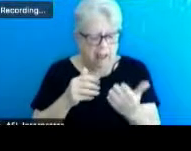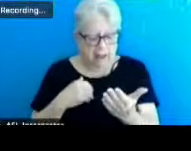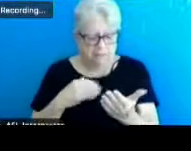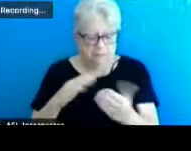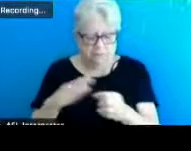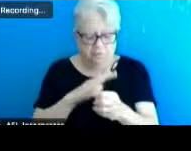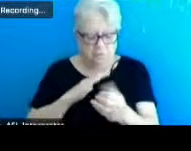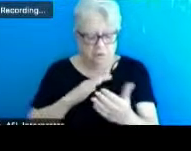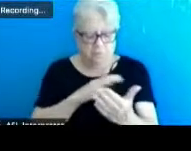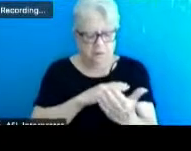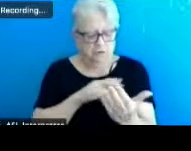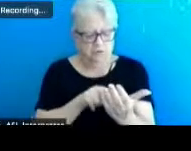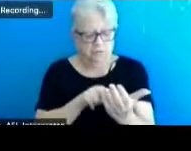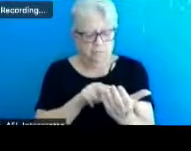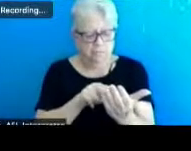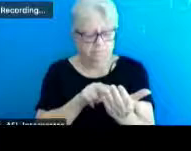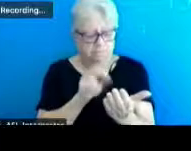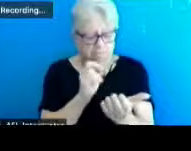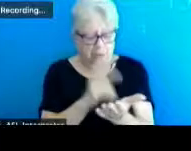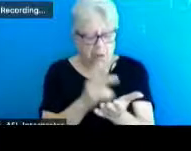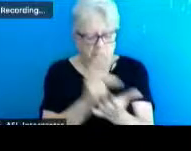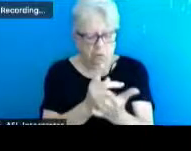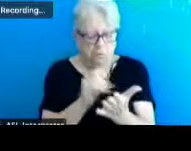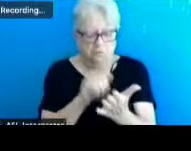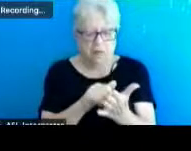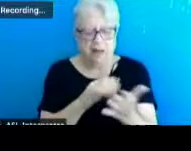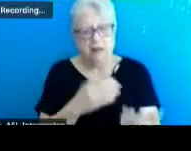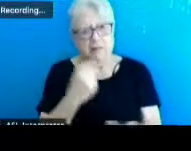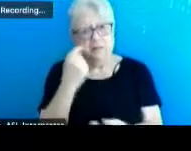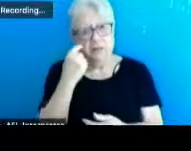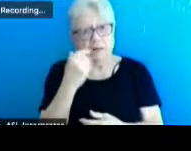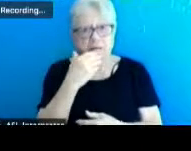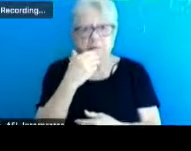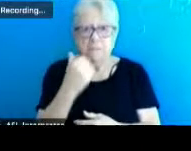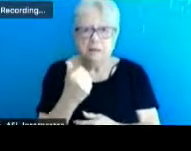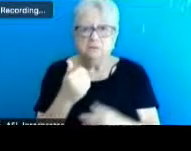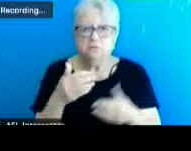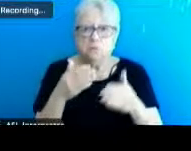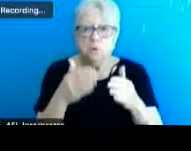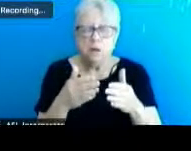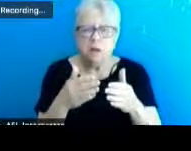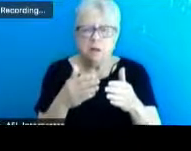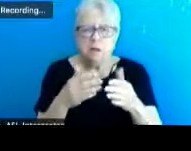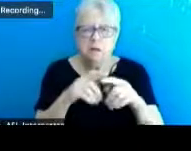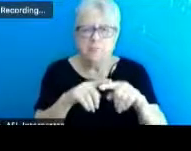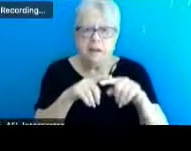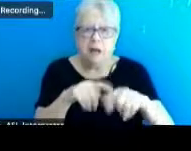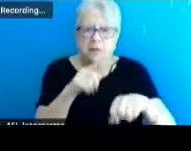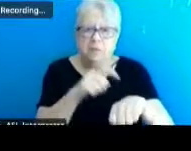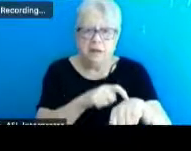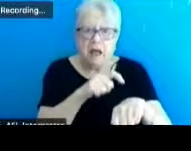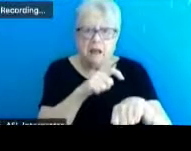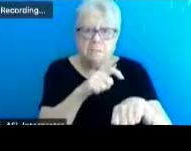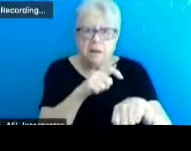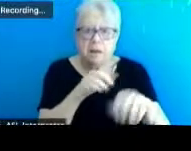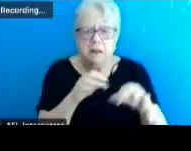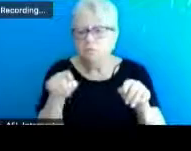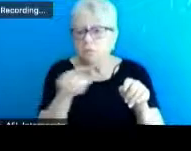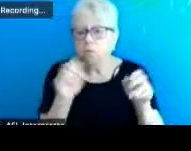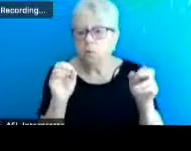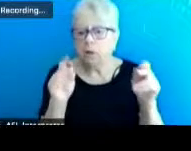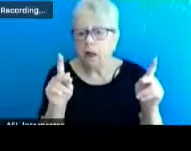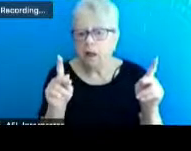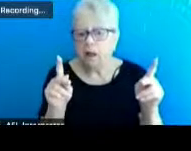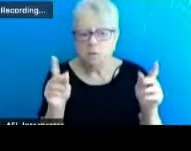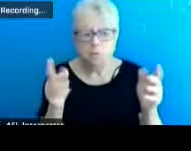of a kind of being the most efficient with the timing of that. If you're okay with that,